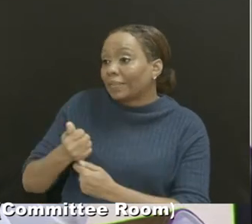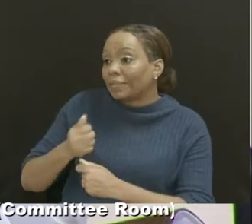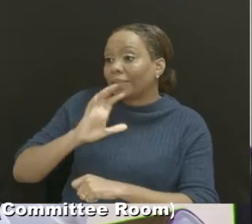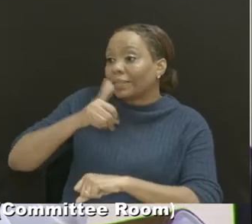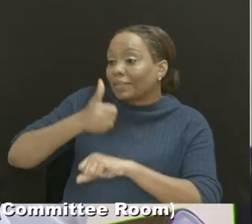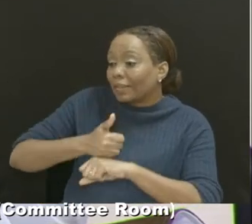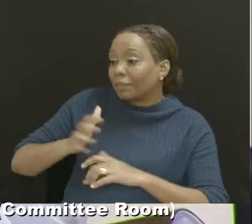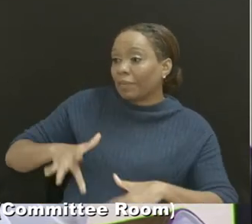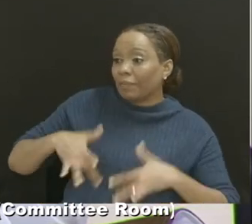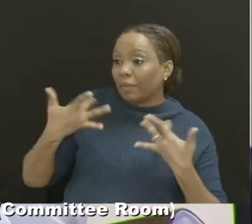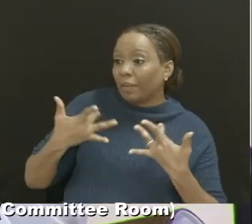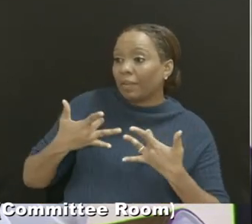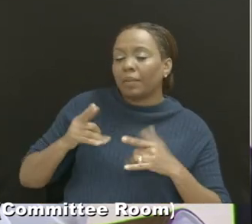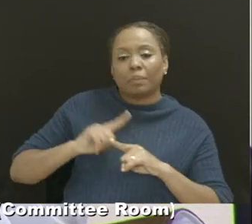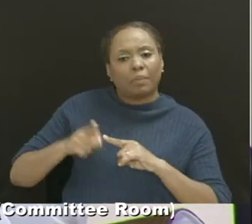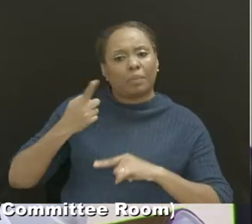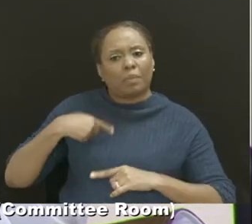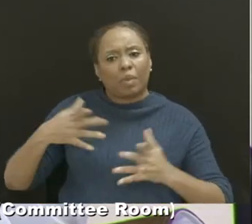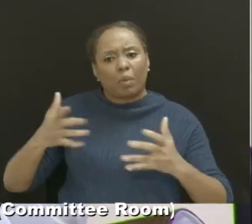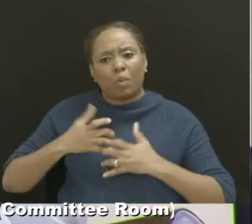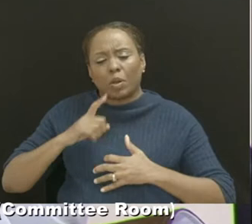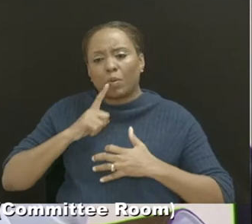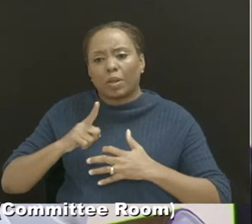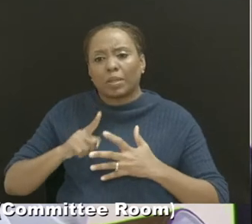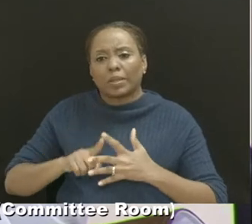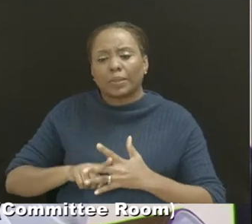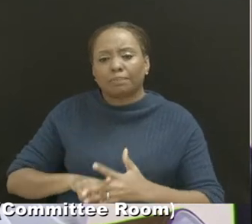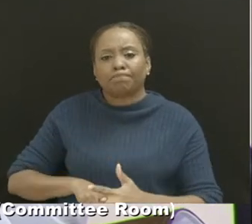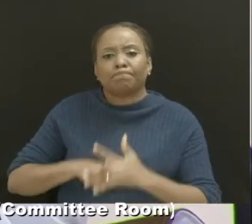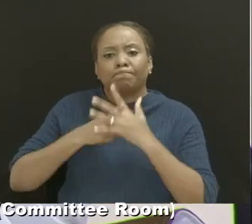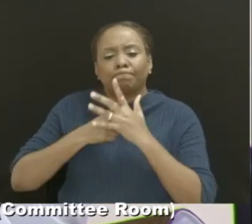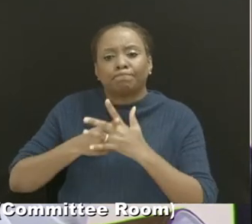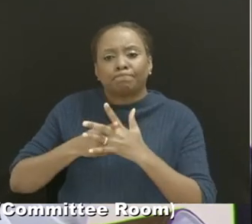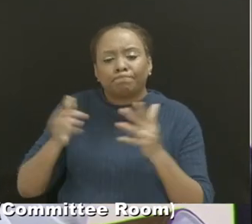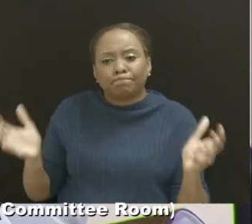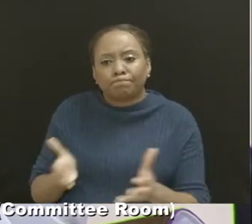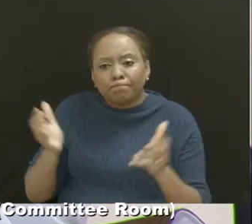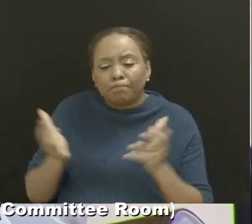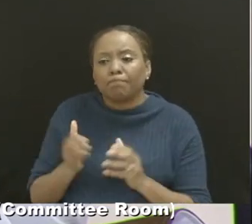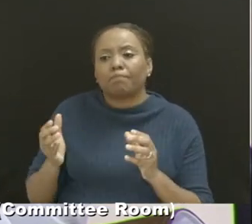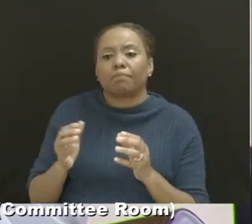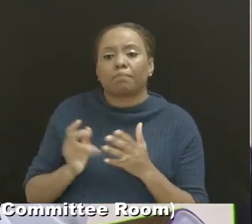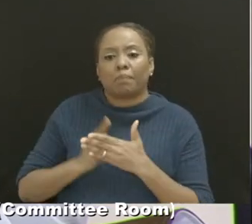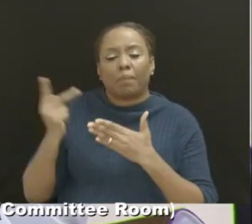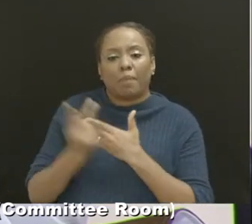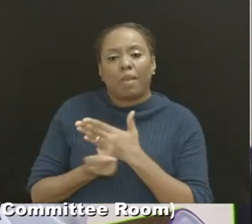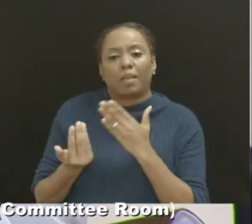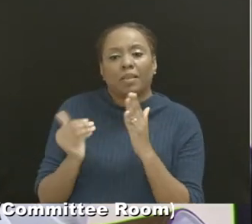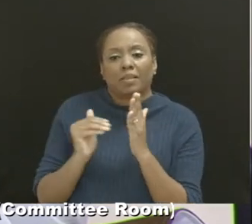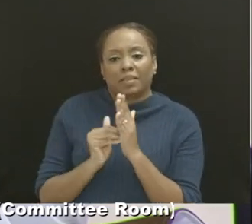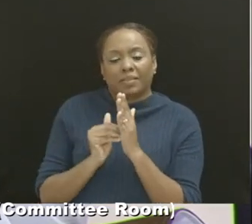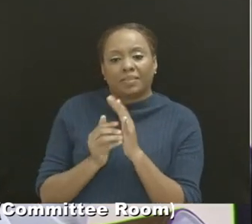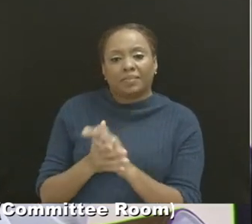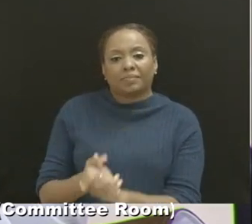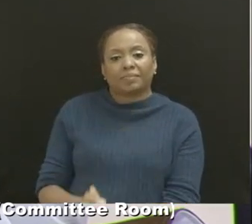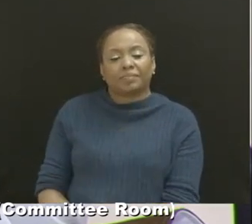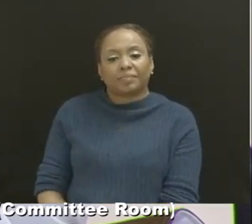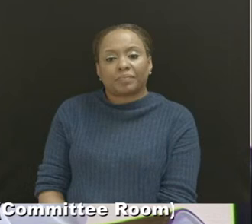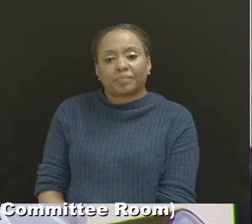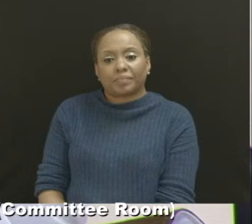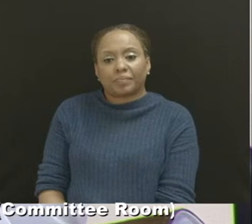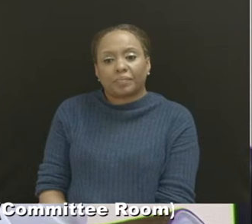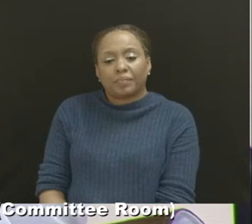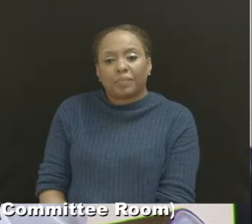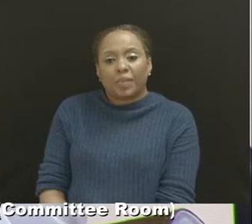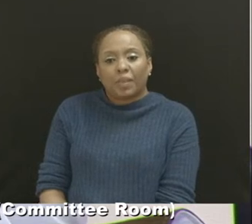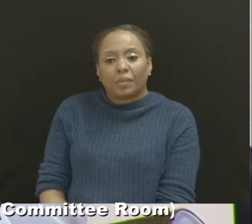do is to revitalize some of the programs on an individual basis. Within recent times, we also had a